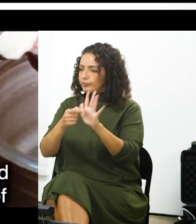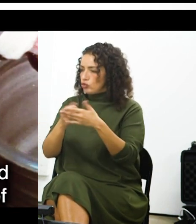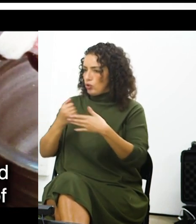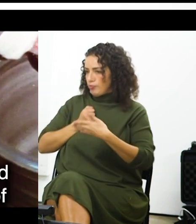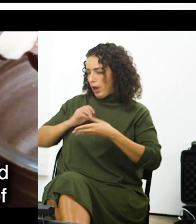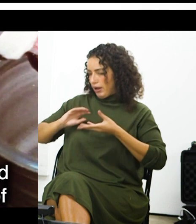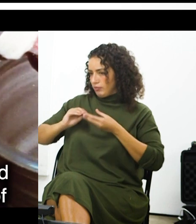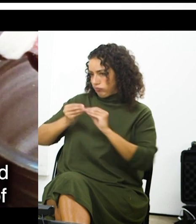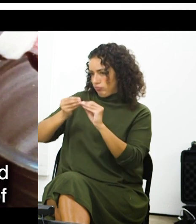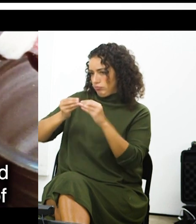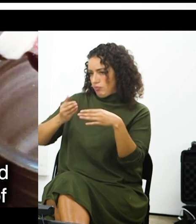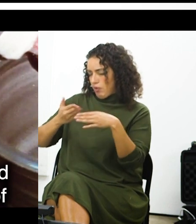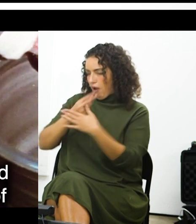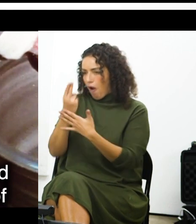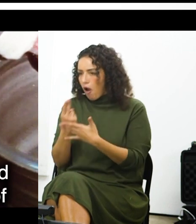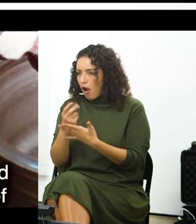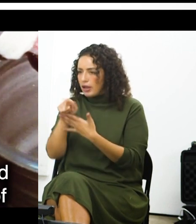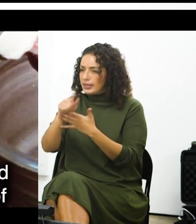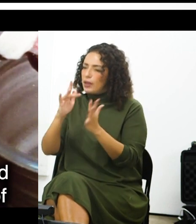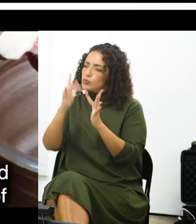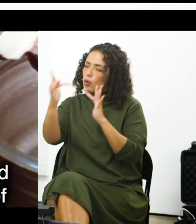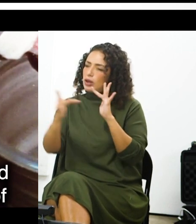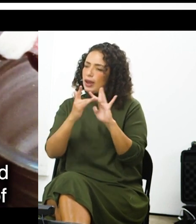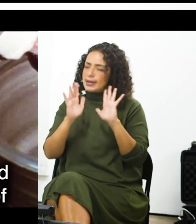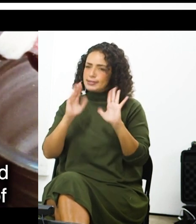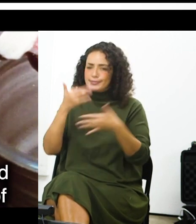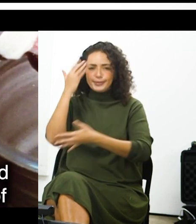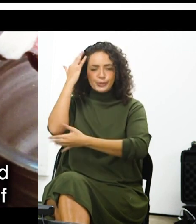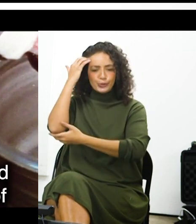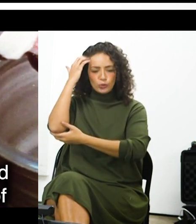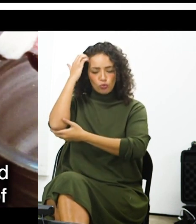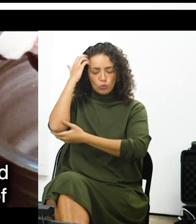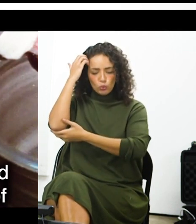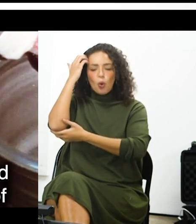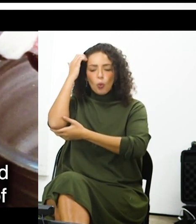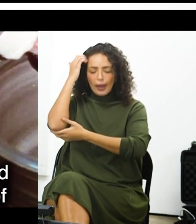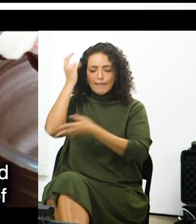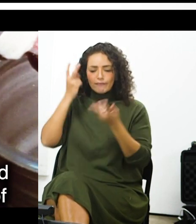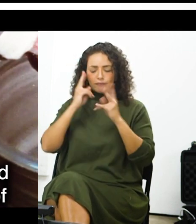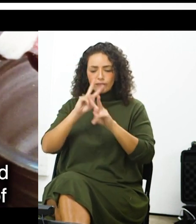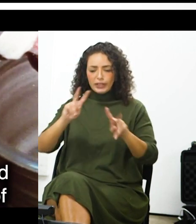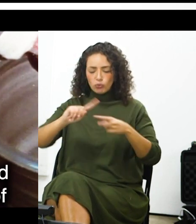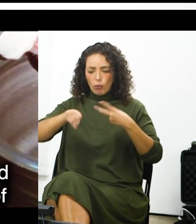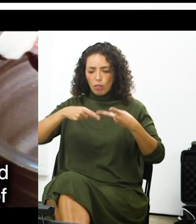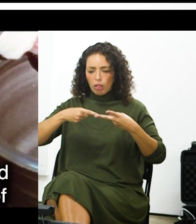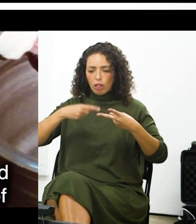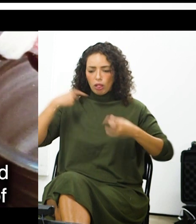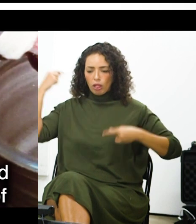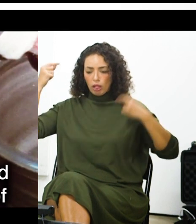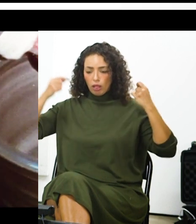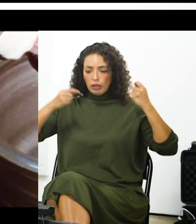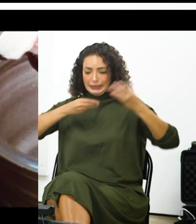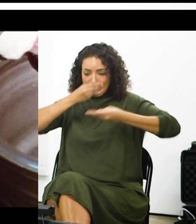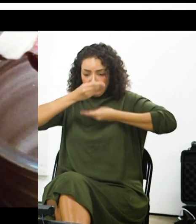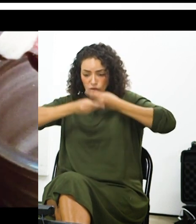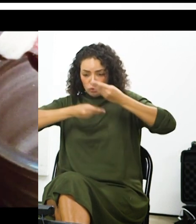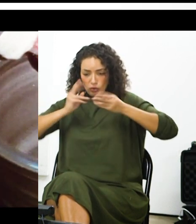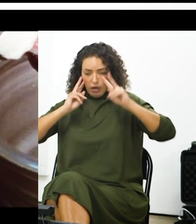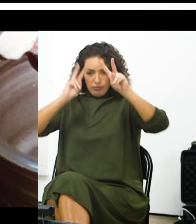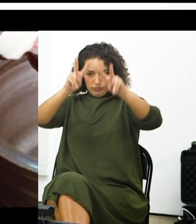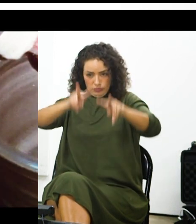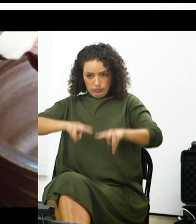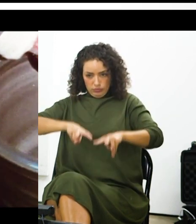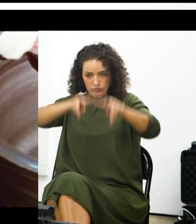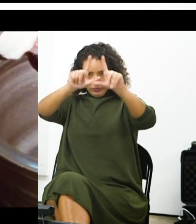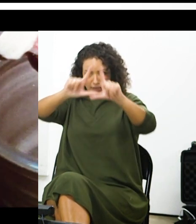format, where I had to think about the visual and audio description of the moving